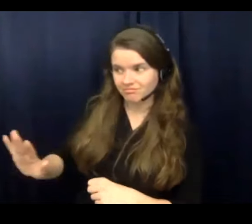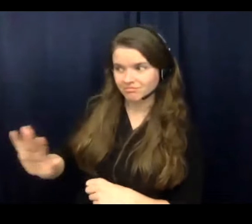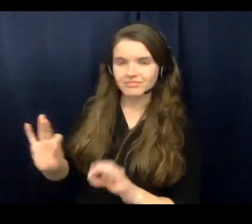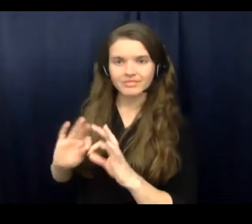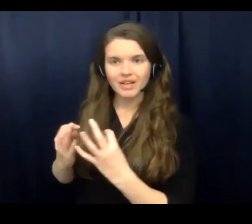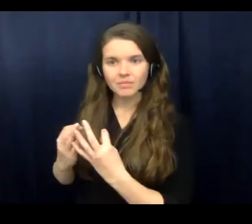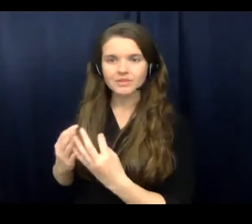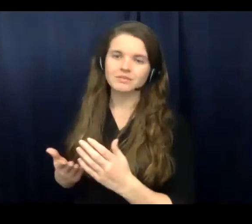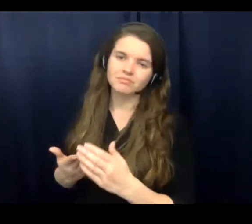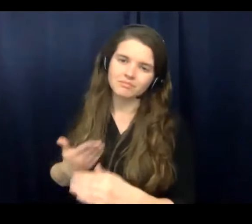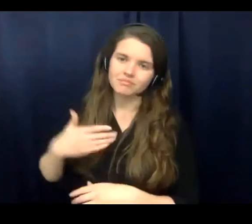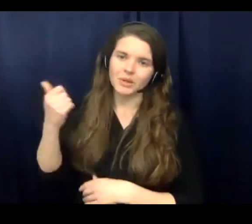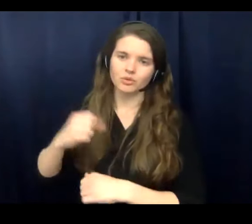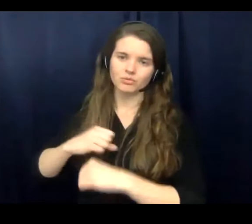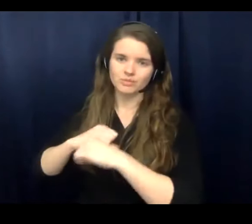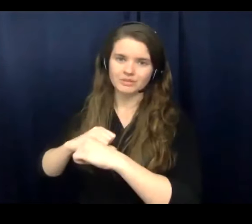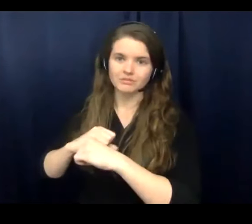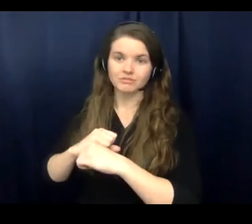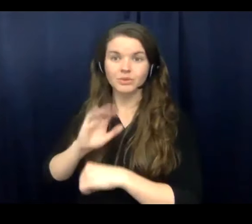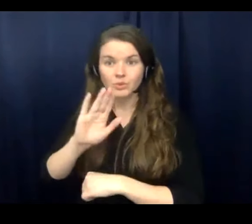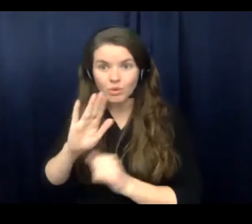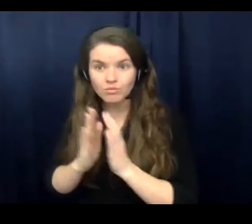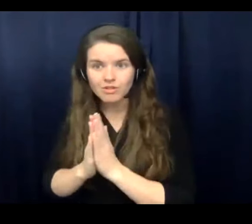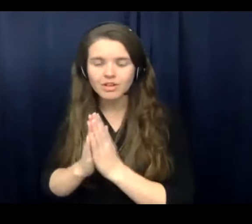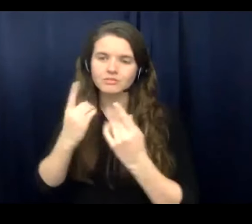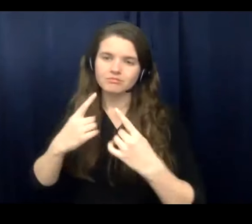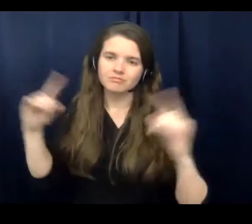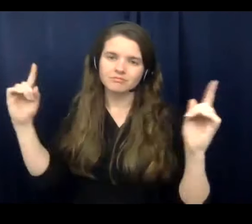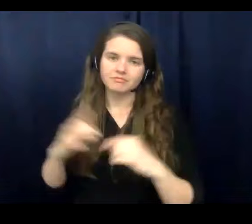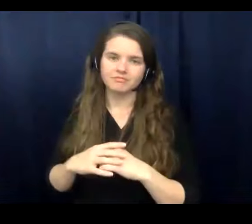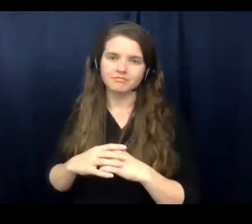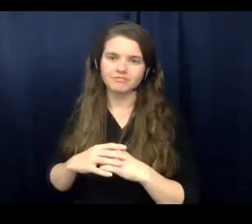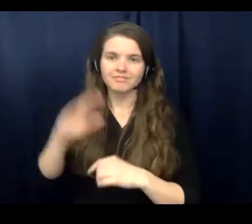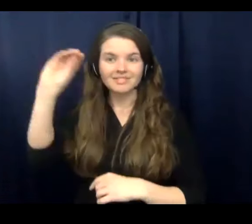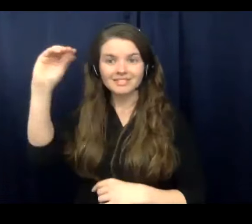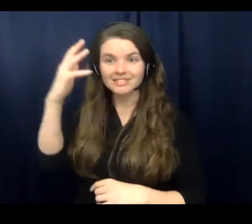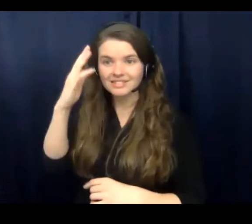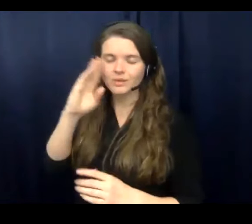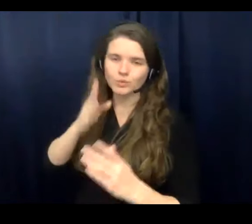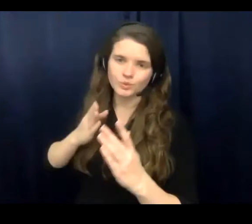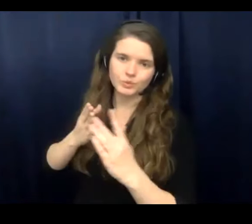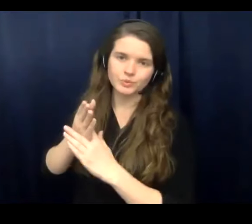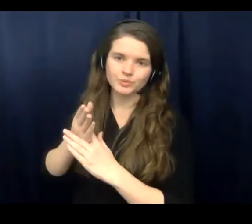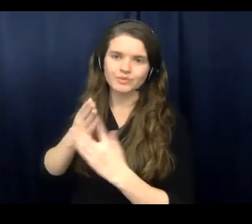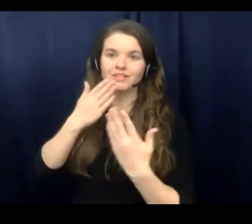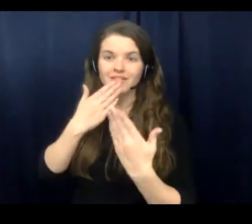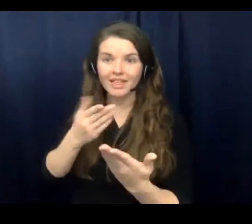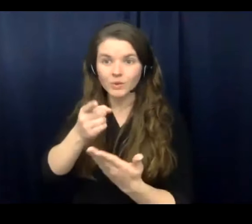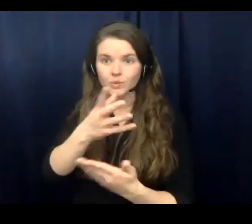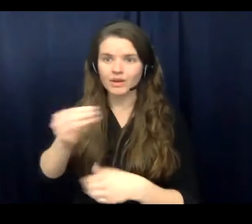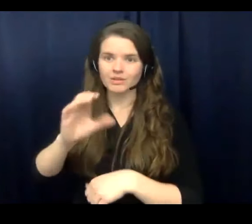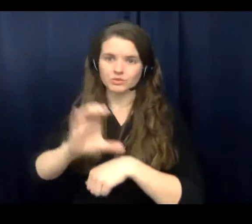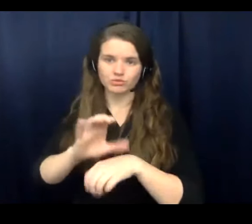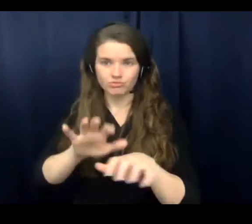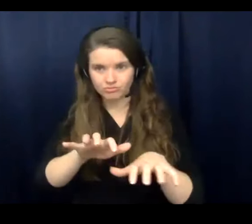better protected. The prayers are working. The sun will shine through. Thank you and your congregation,